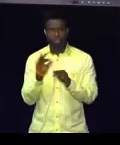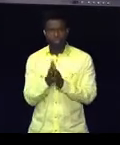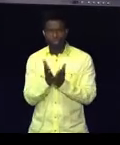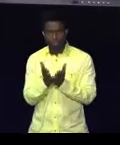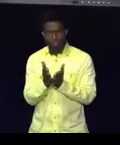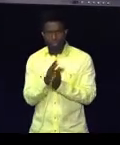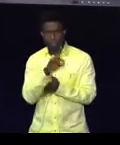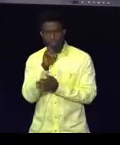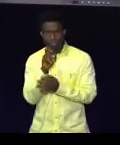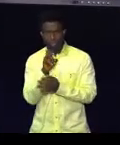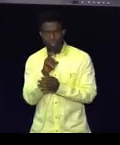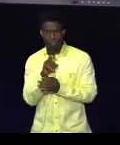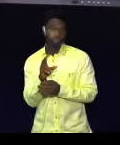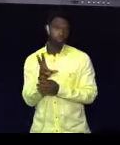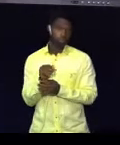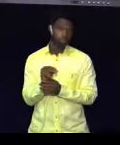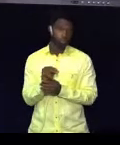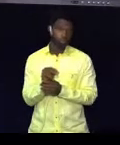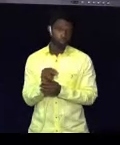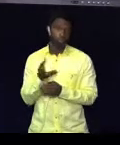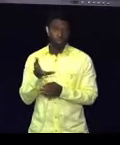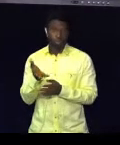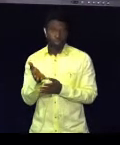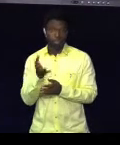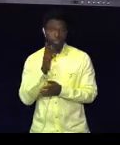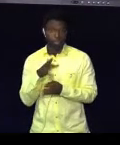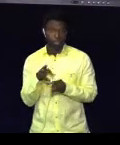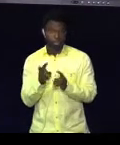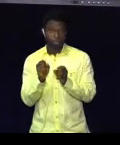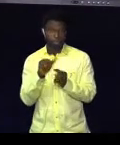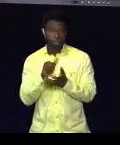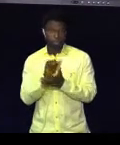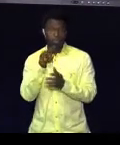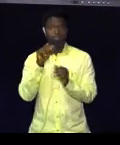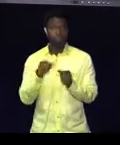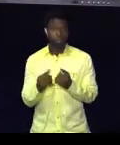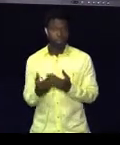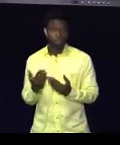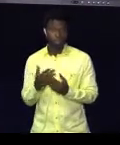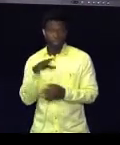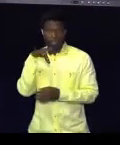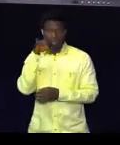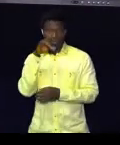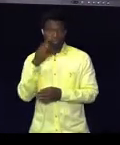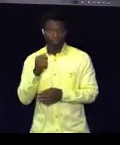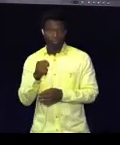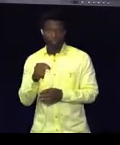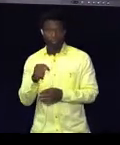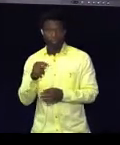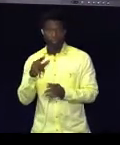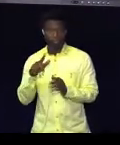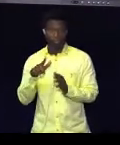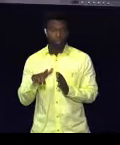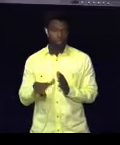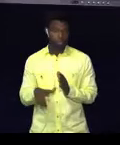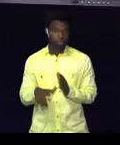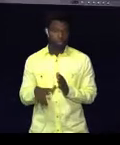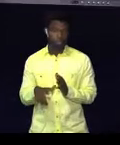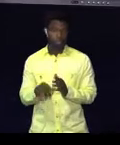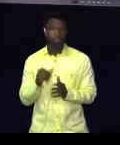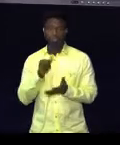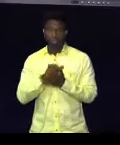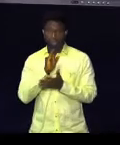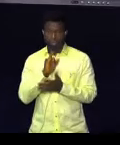common multiple or the smallest common multiple? Well, no. There are ways by which we can easily find the least common multiple, and that is